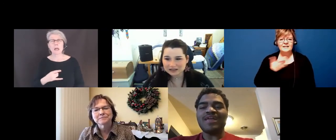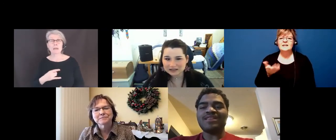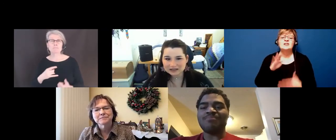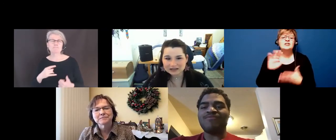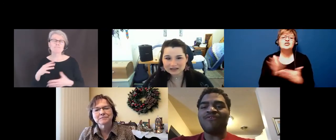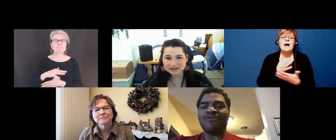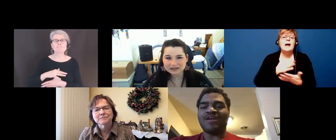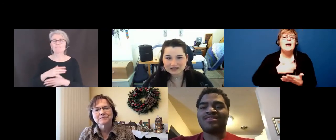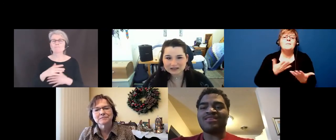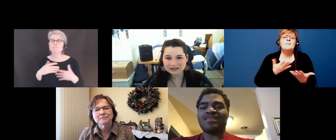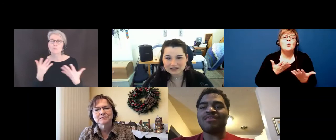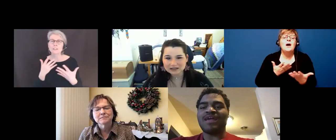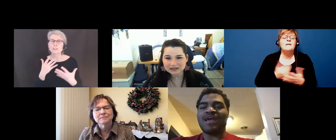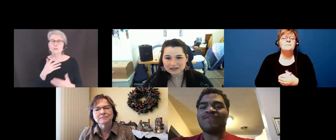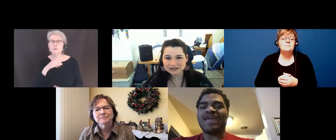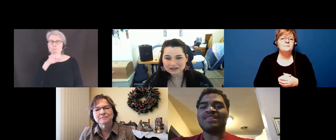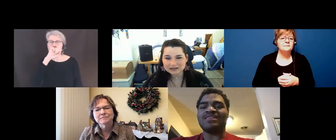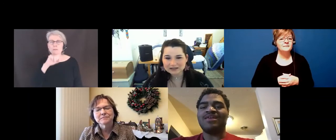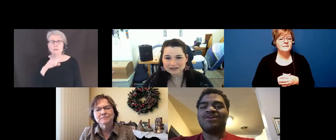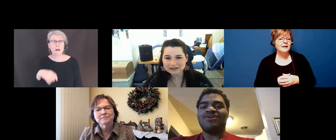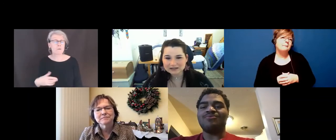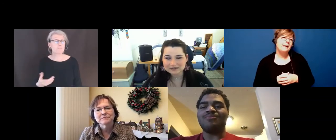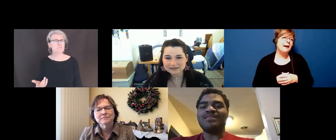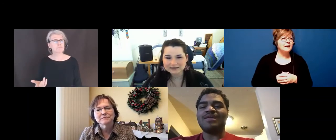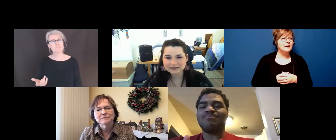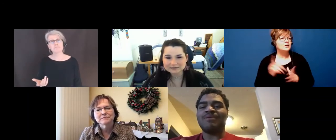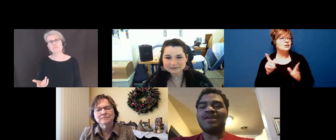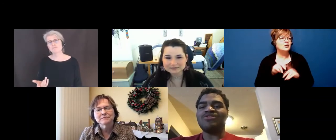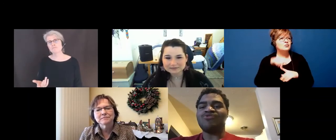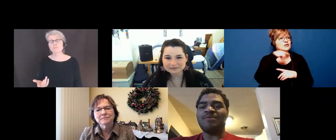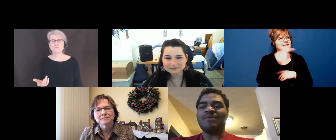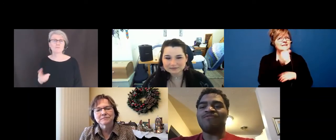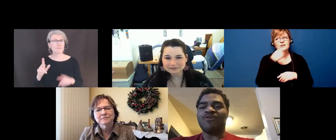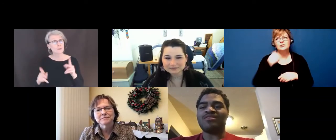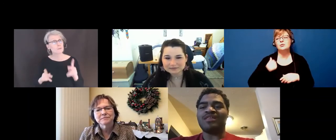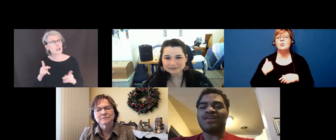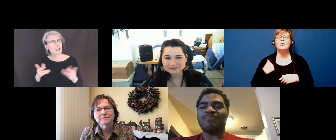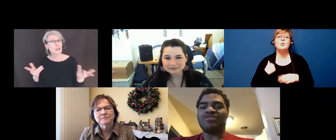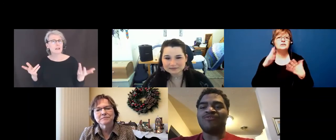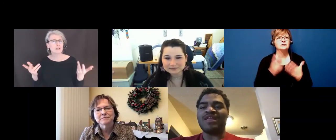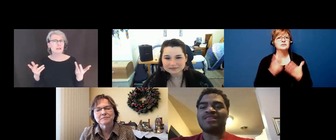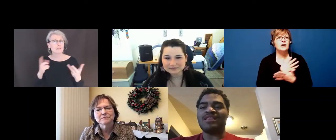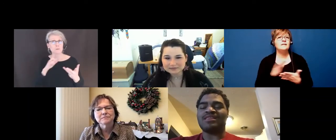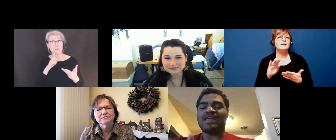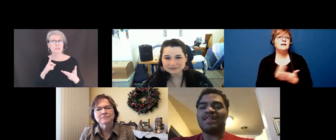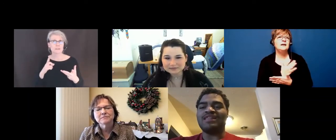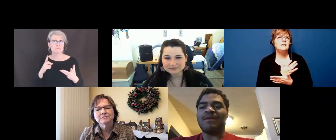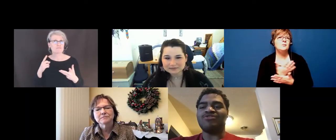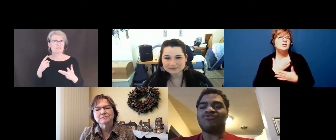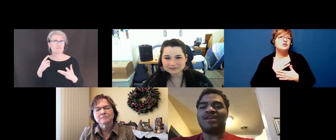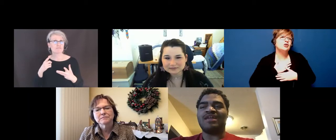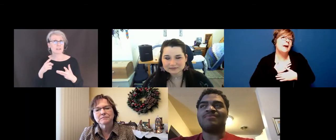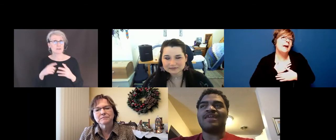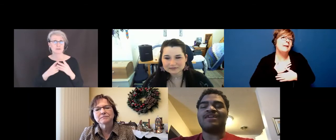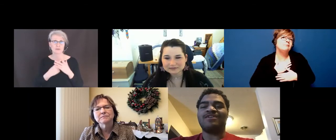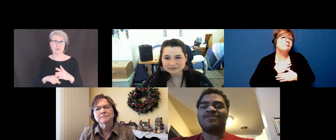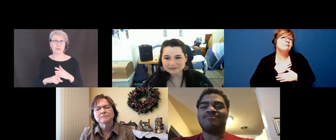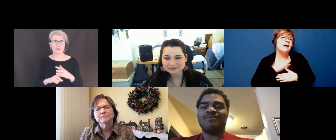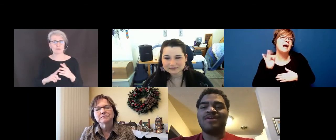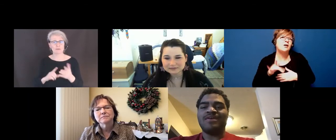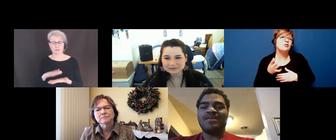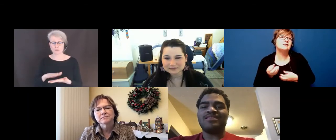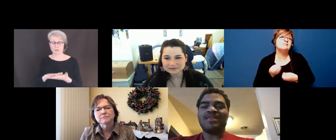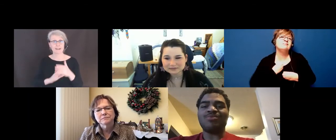Well, like I said before, it's just something that I've gained a really big enjoyment for since I've been doing it since elementary.